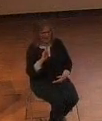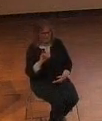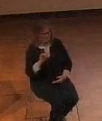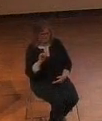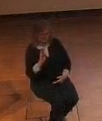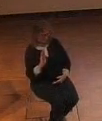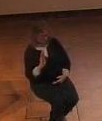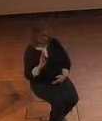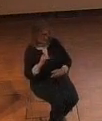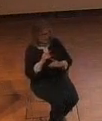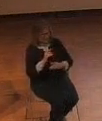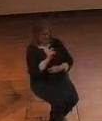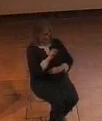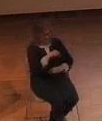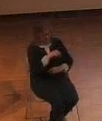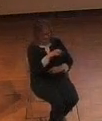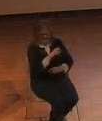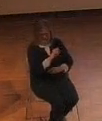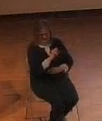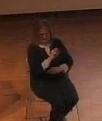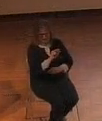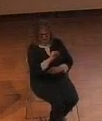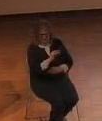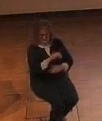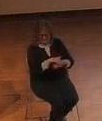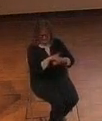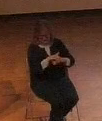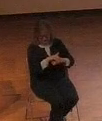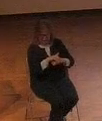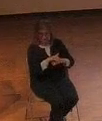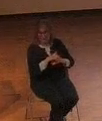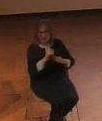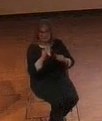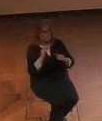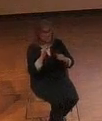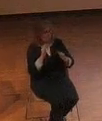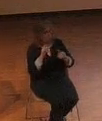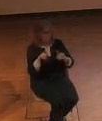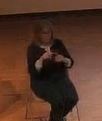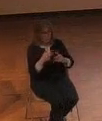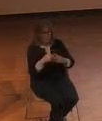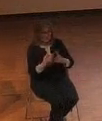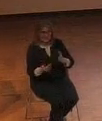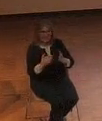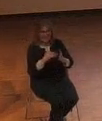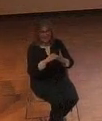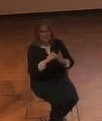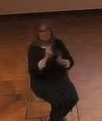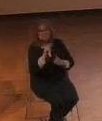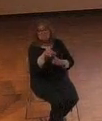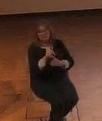the SRJC English department, and I hope you will join us another time in